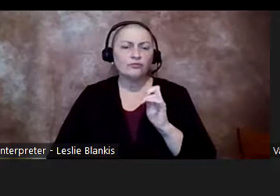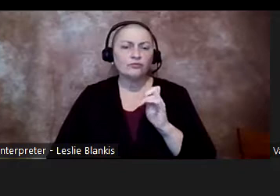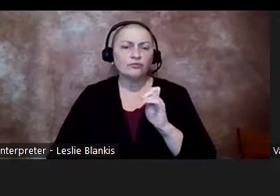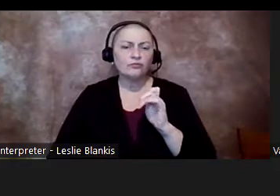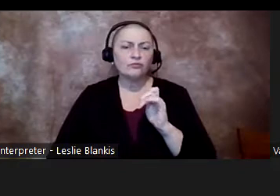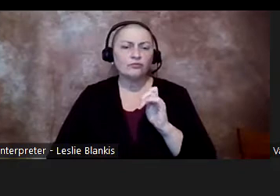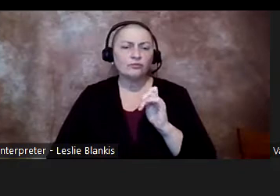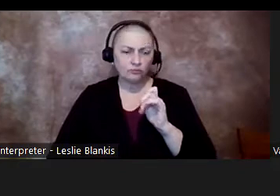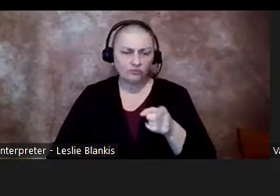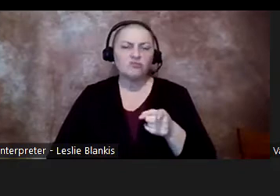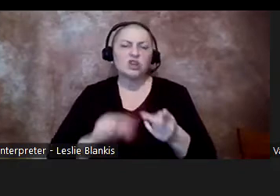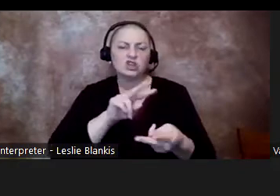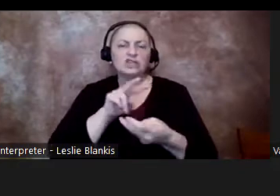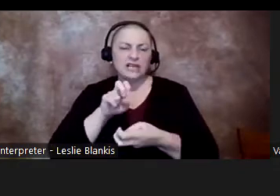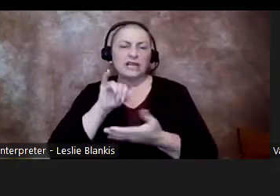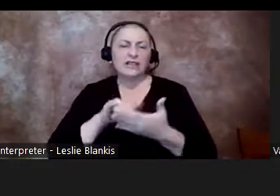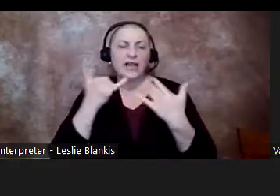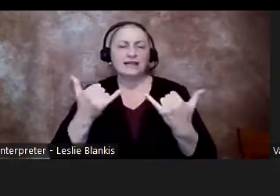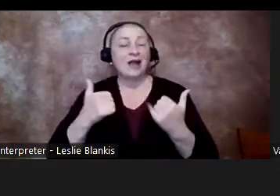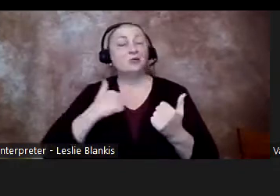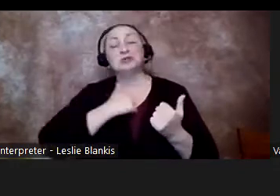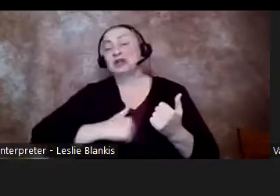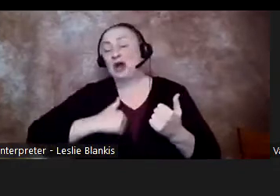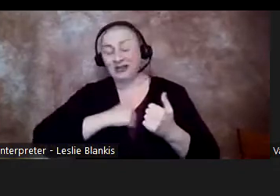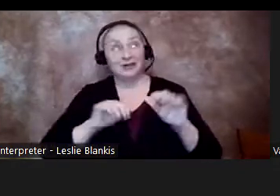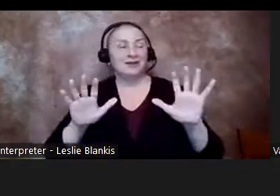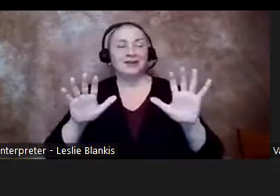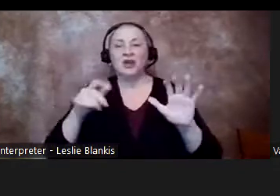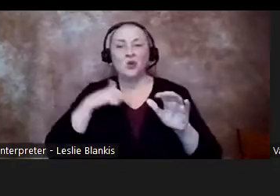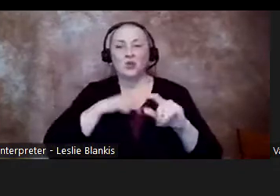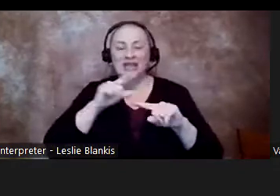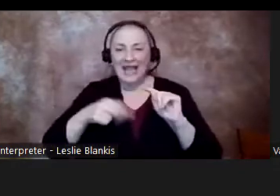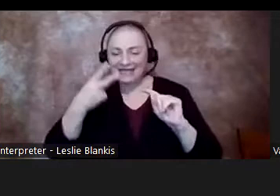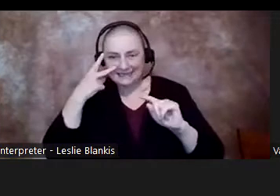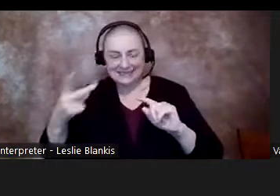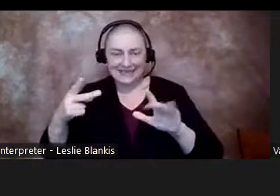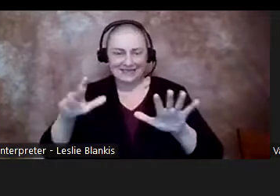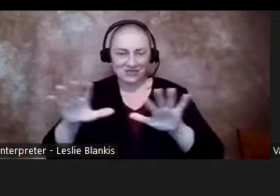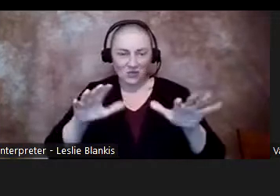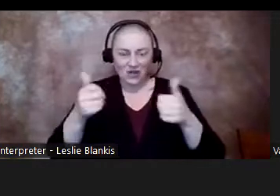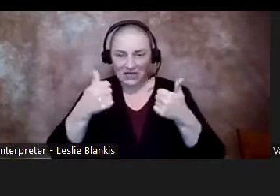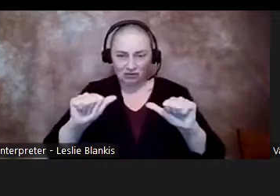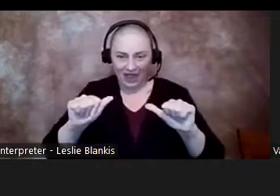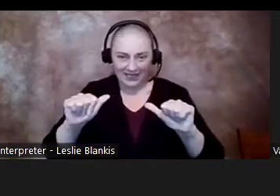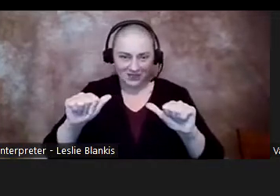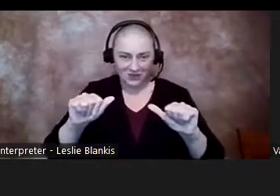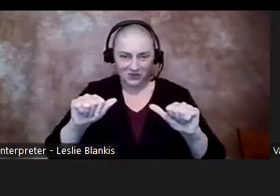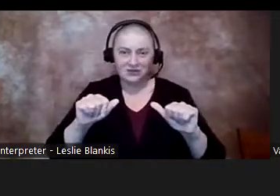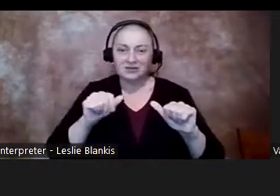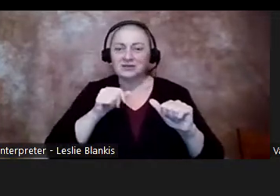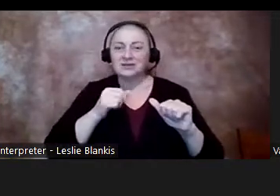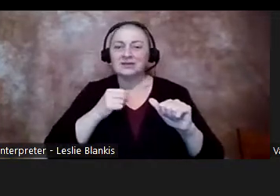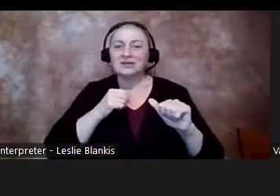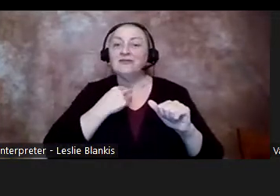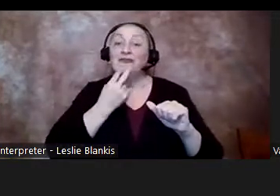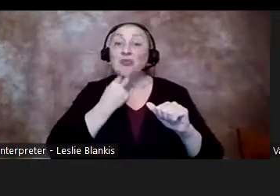she is grabbing that now. I'm sorry, we are not able to see, so we're going to try to verbally